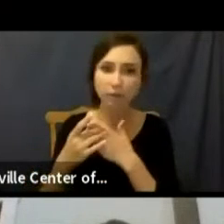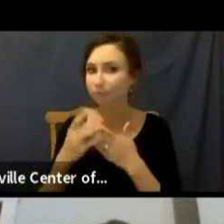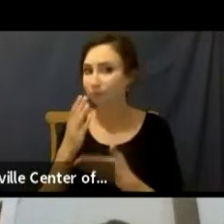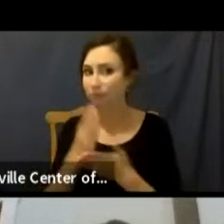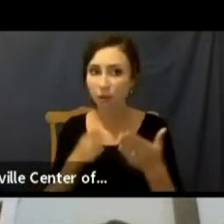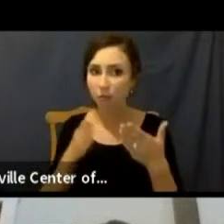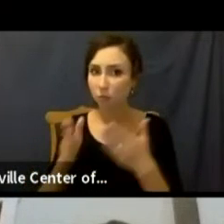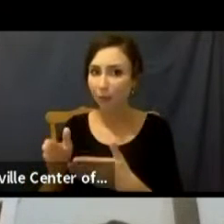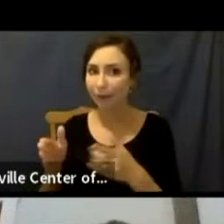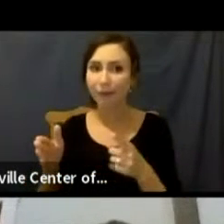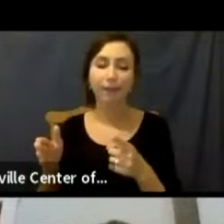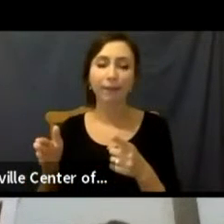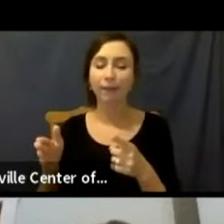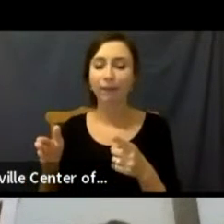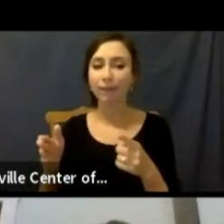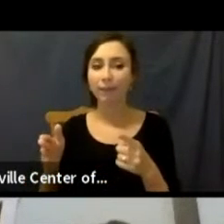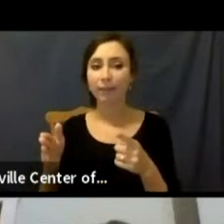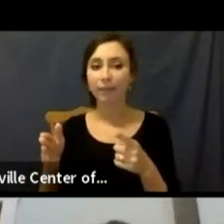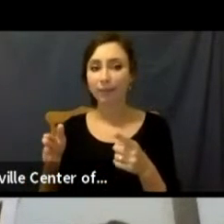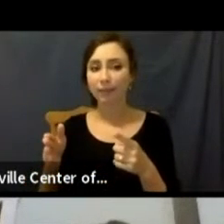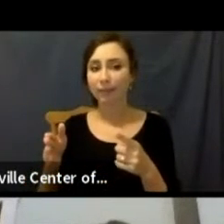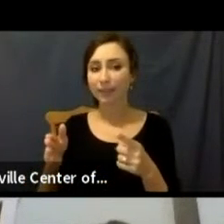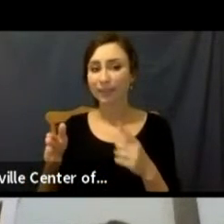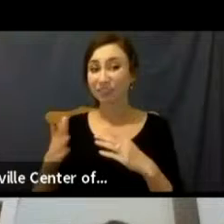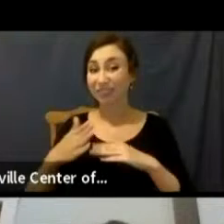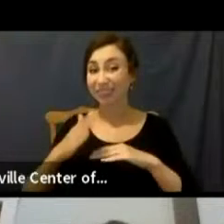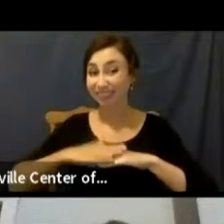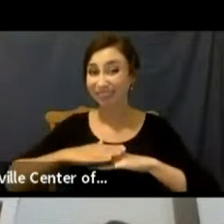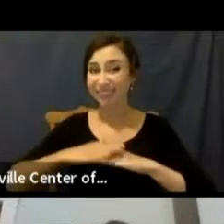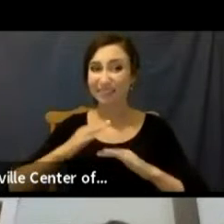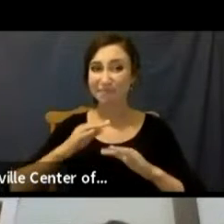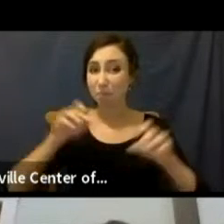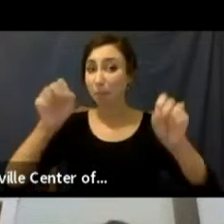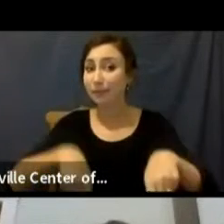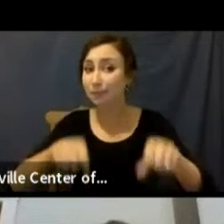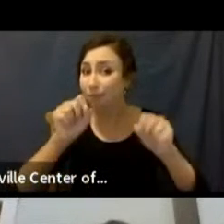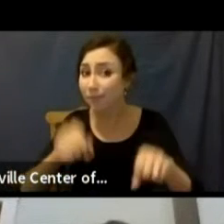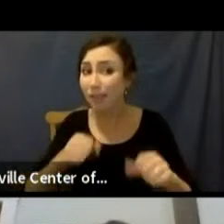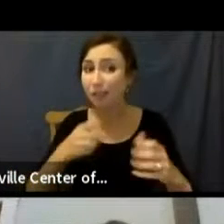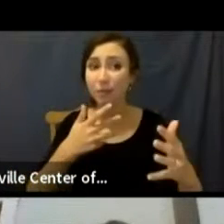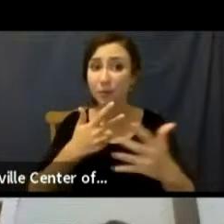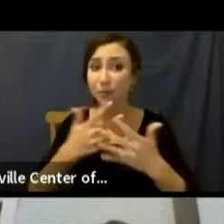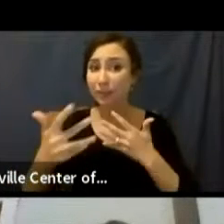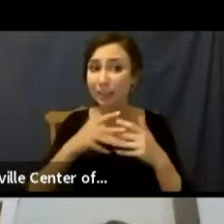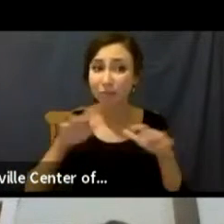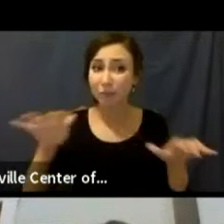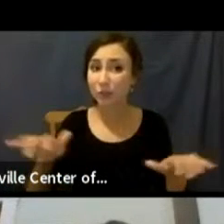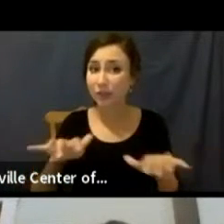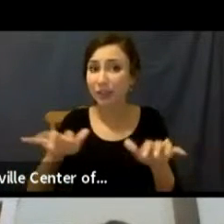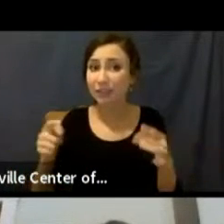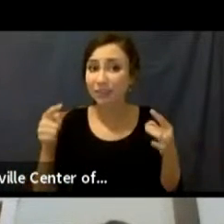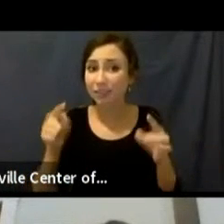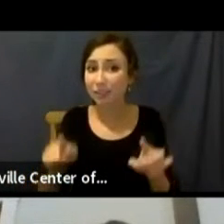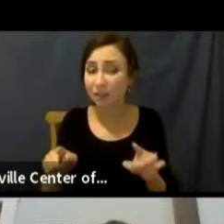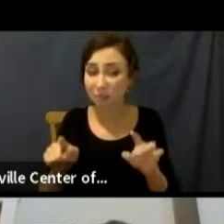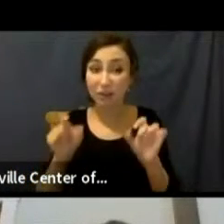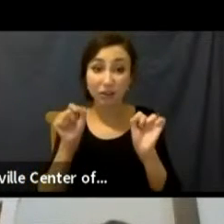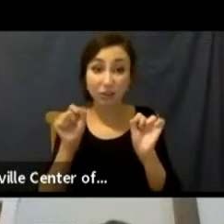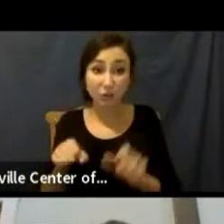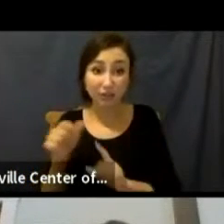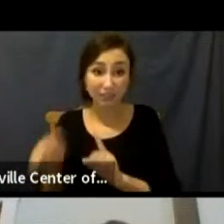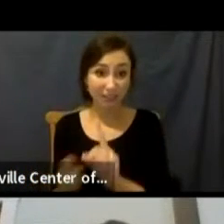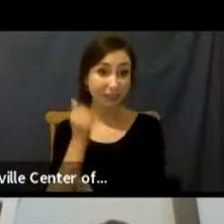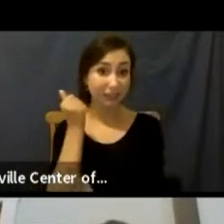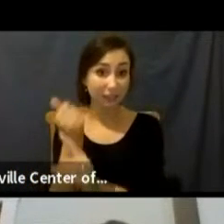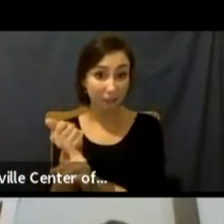way that there's at least the possibility that whatever action it might be could have an